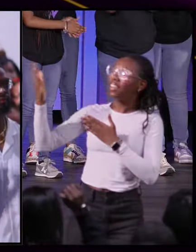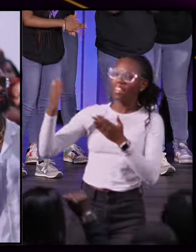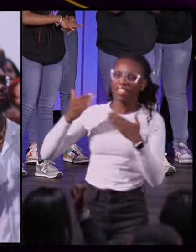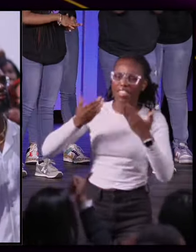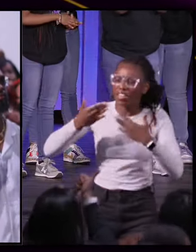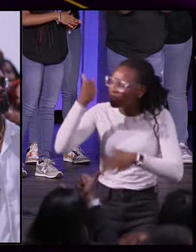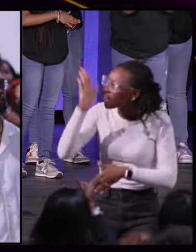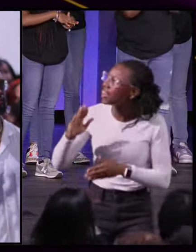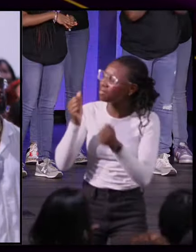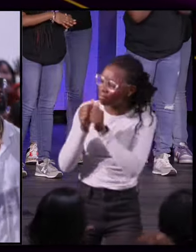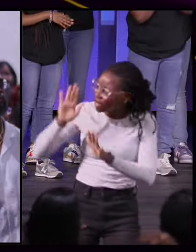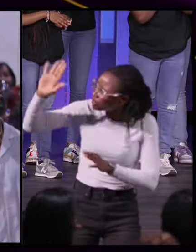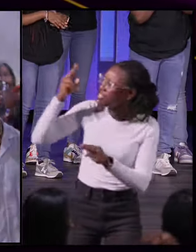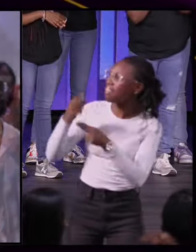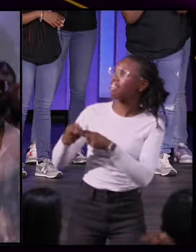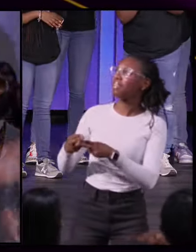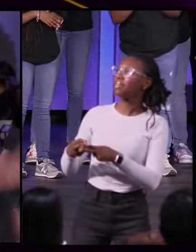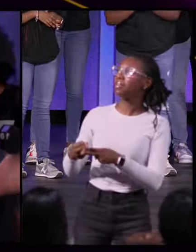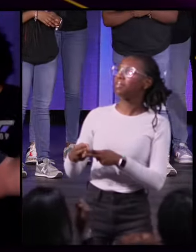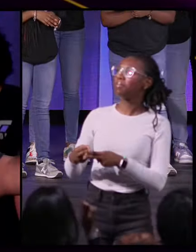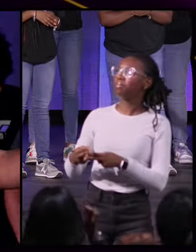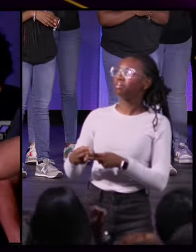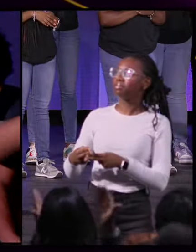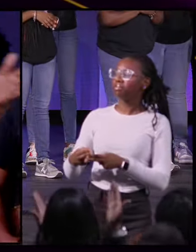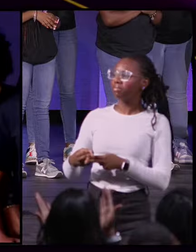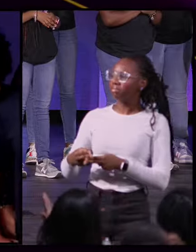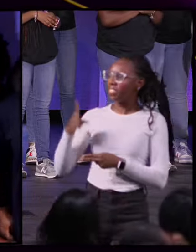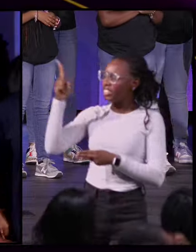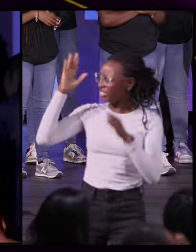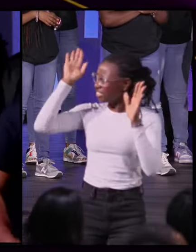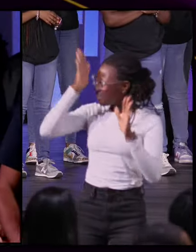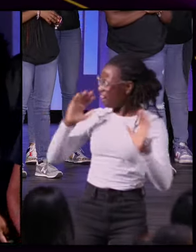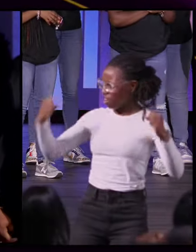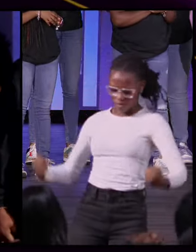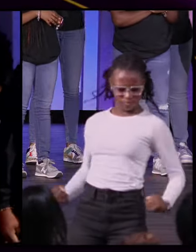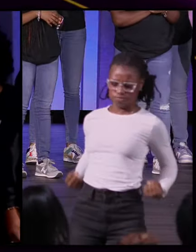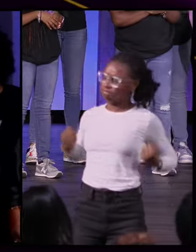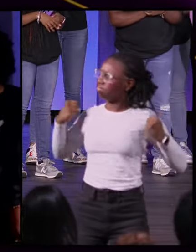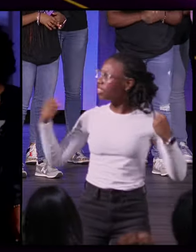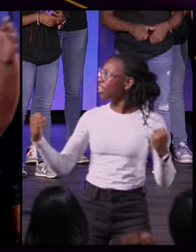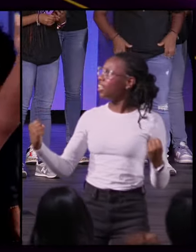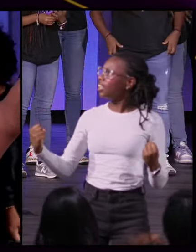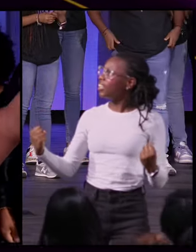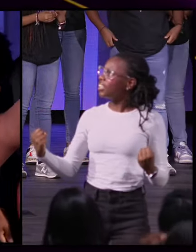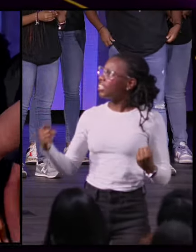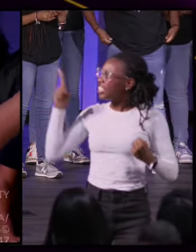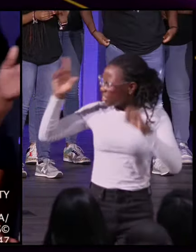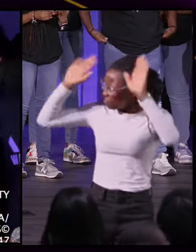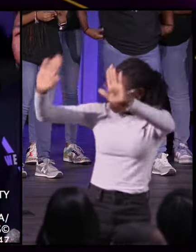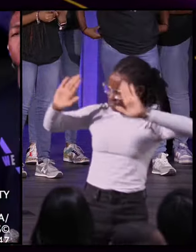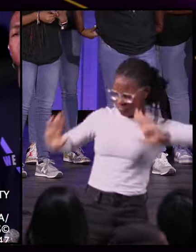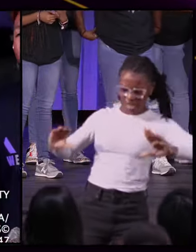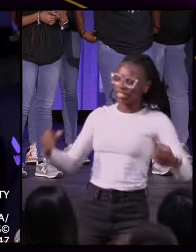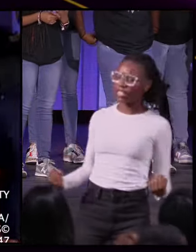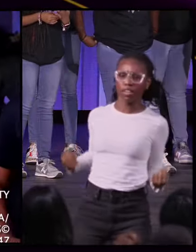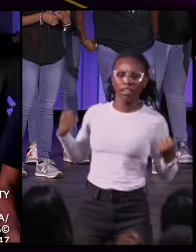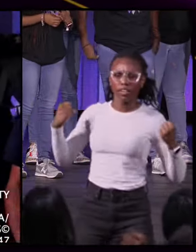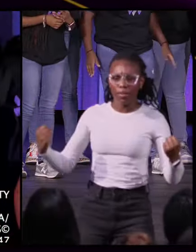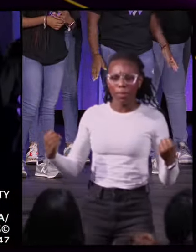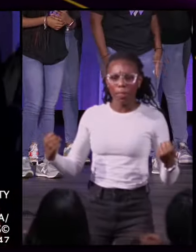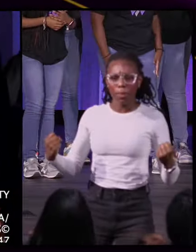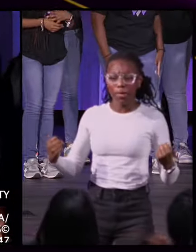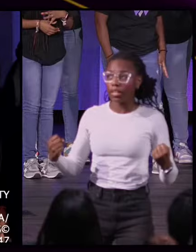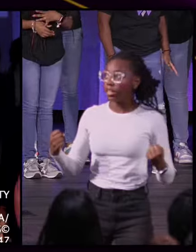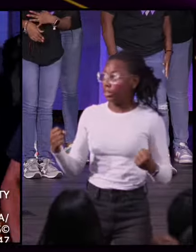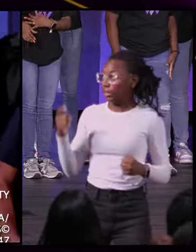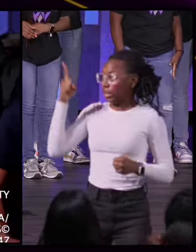We bless your name. And he's God Almighty. He's a mighty God. He's a